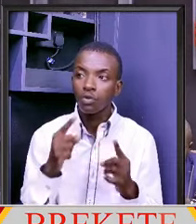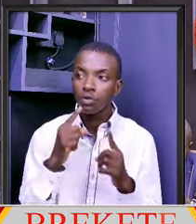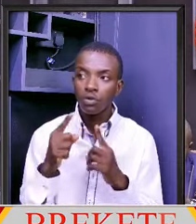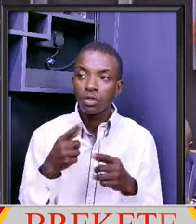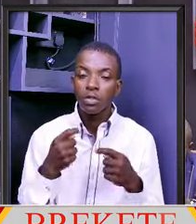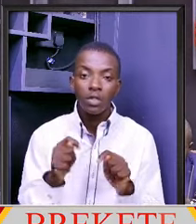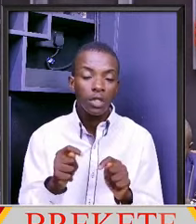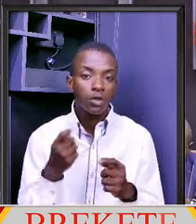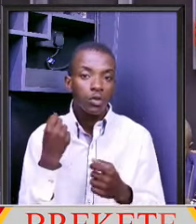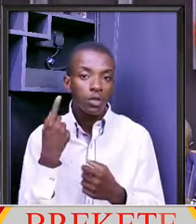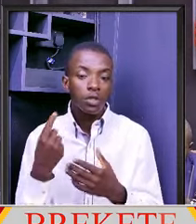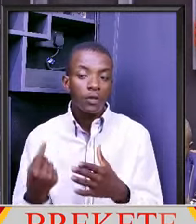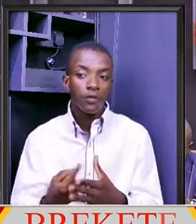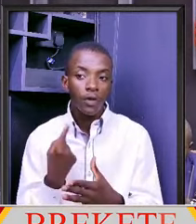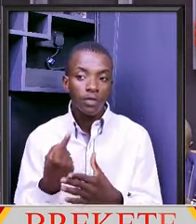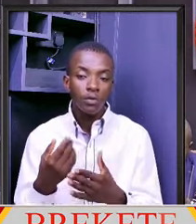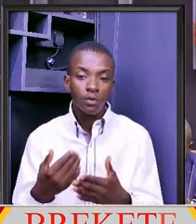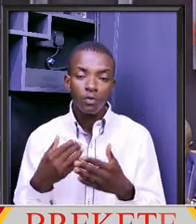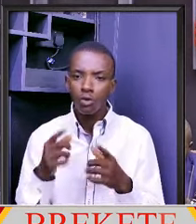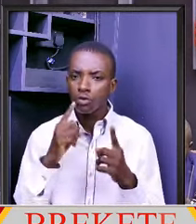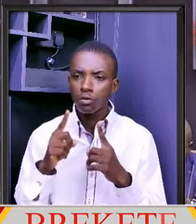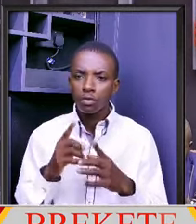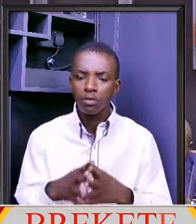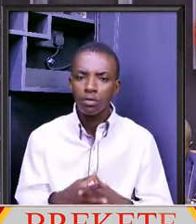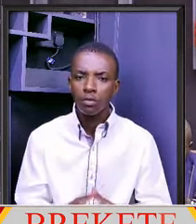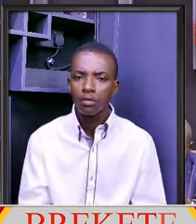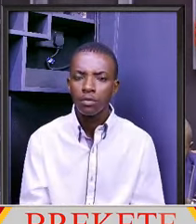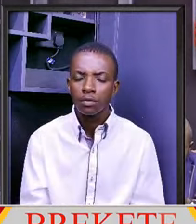talk, try understand first before you talk.